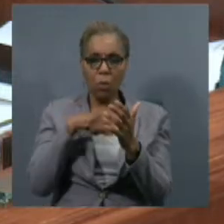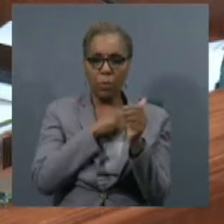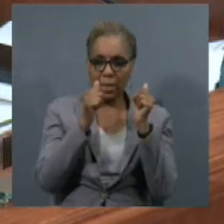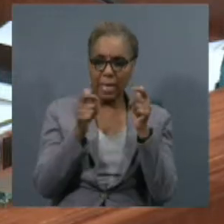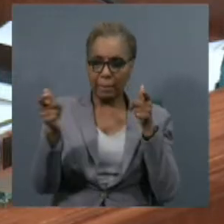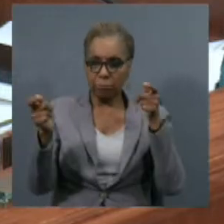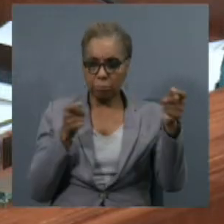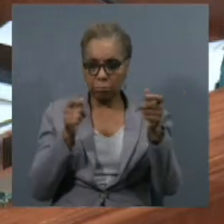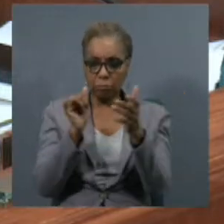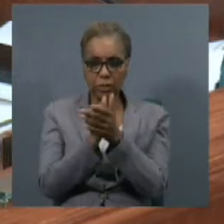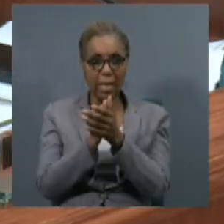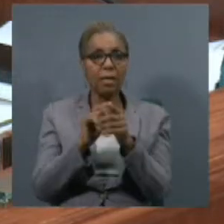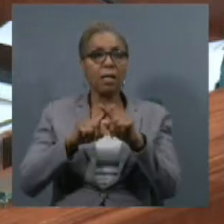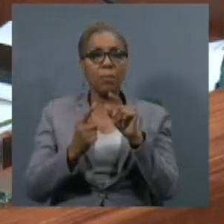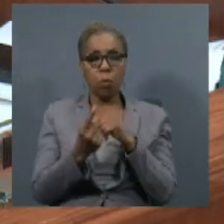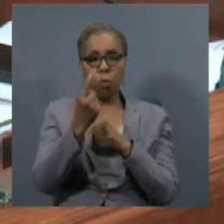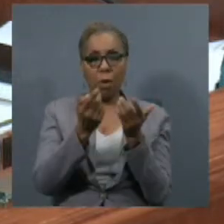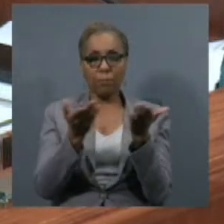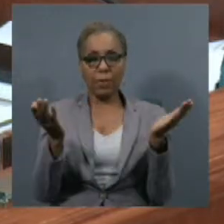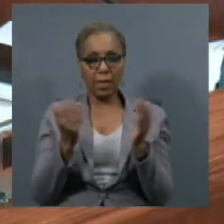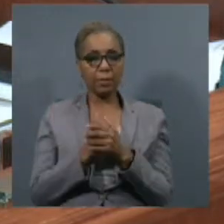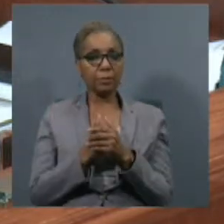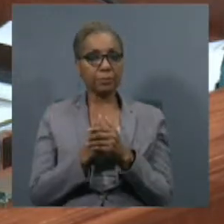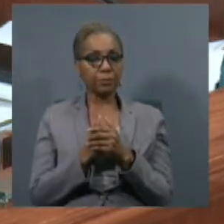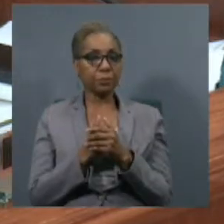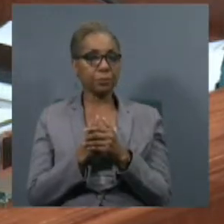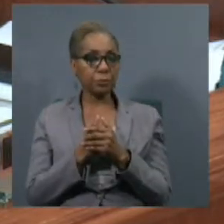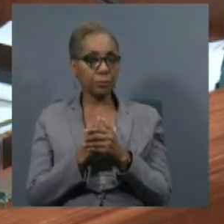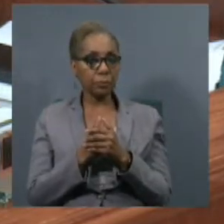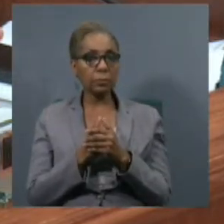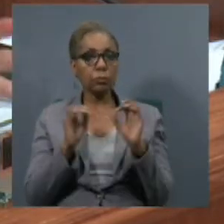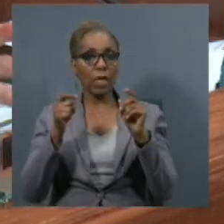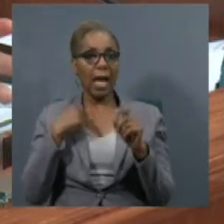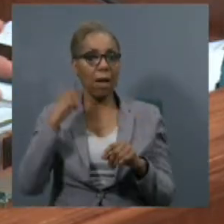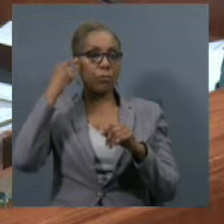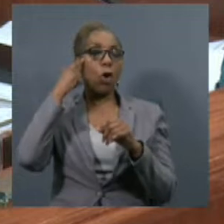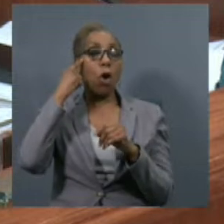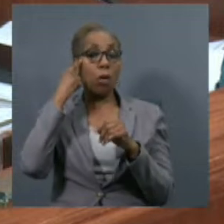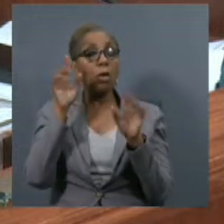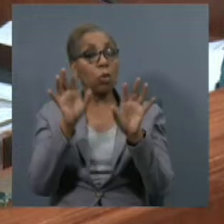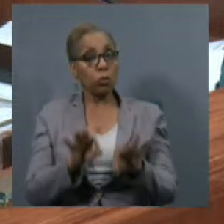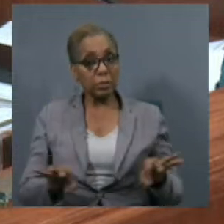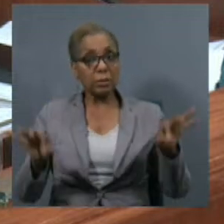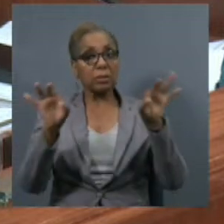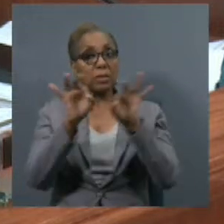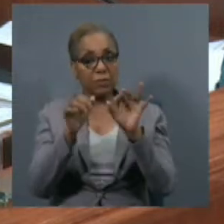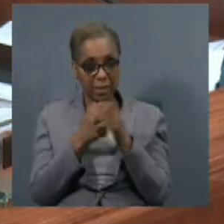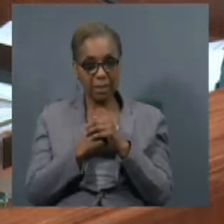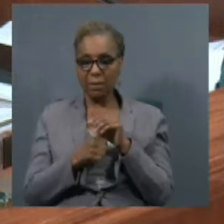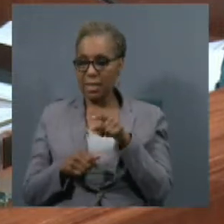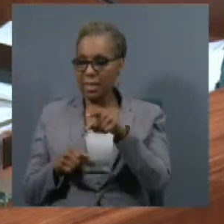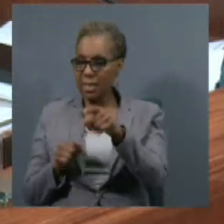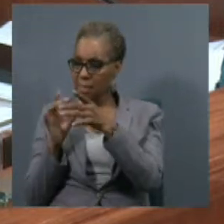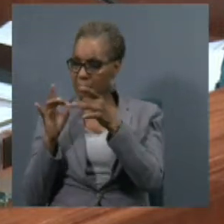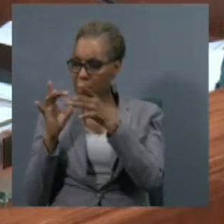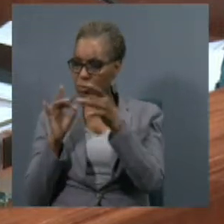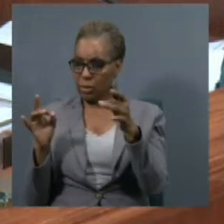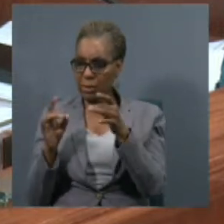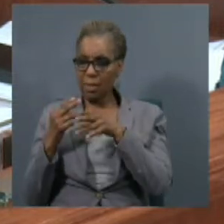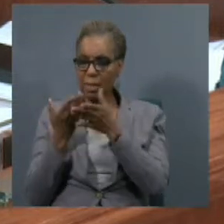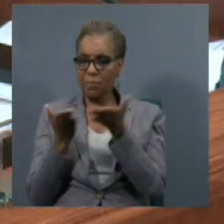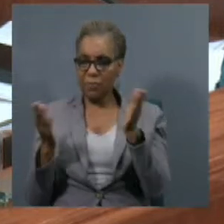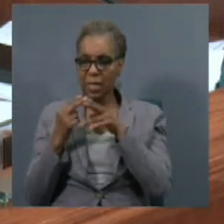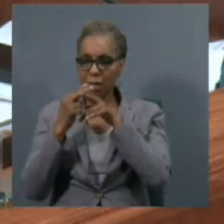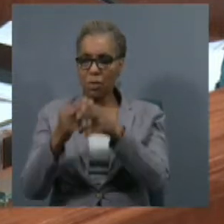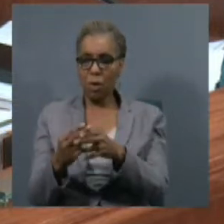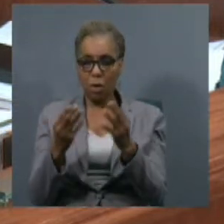with it. The one thing that I thought was significant, he mentioned a thing called the